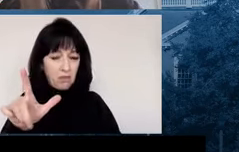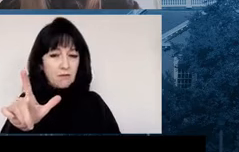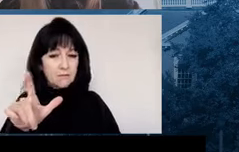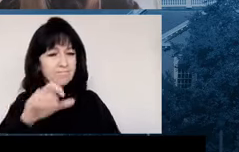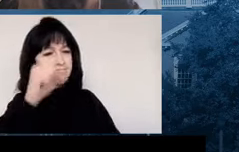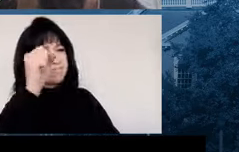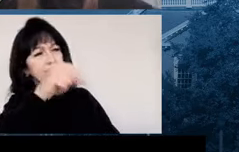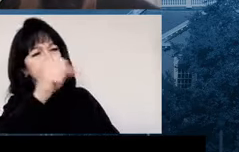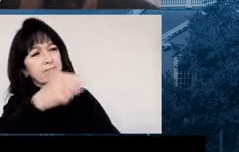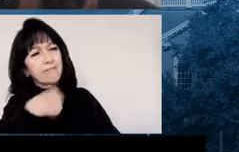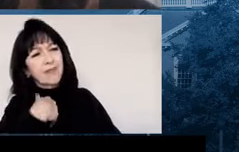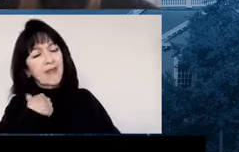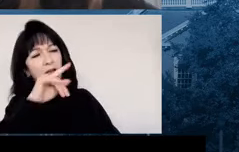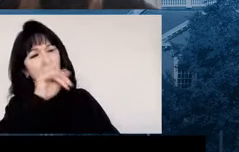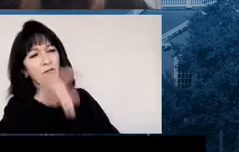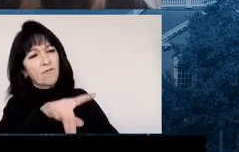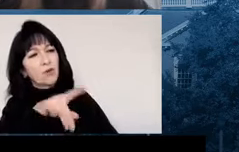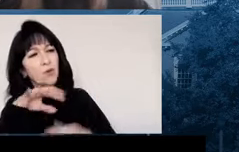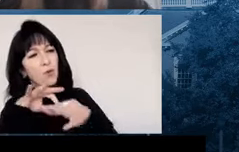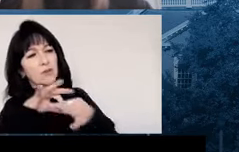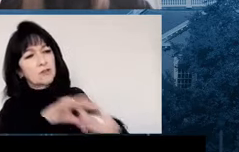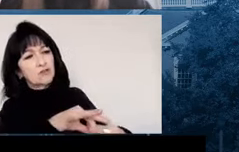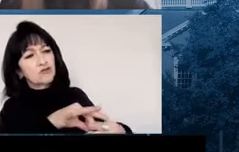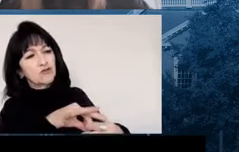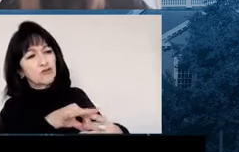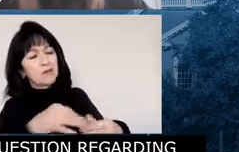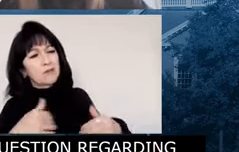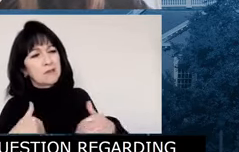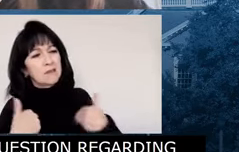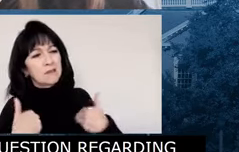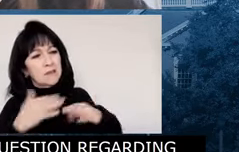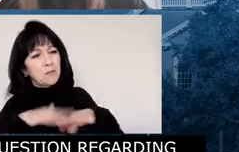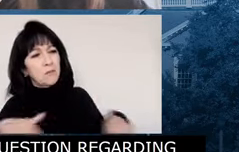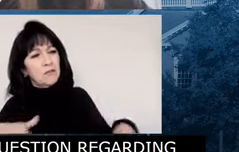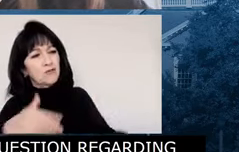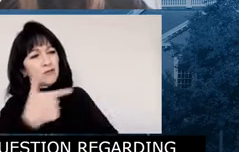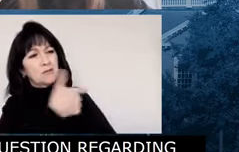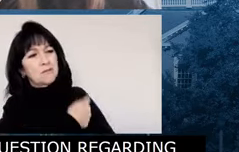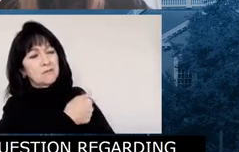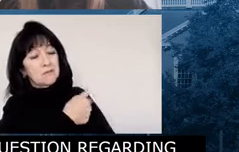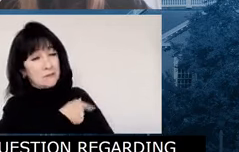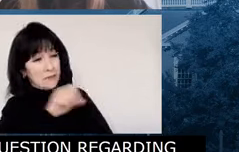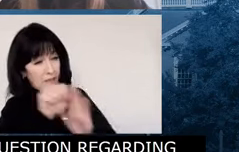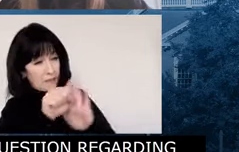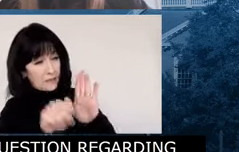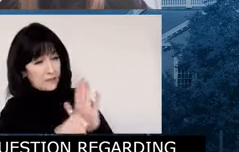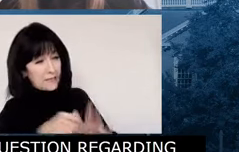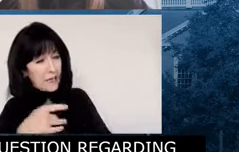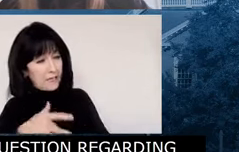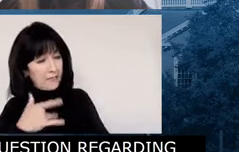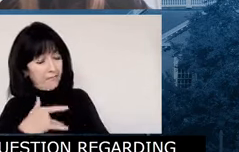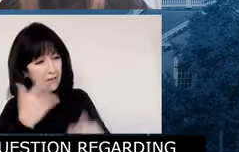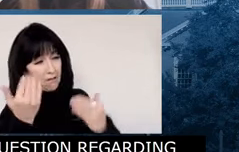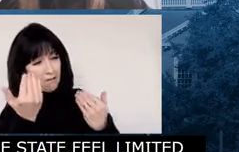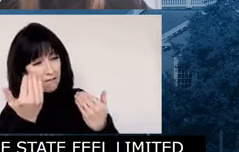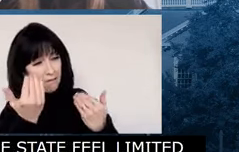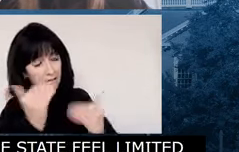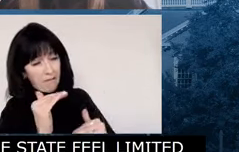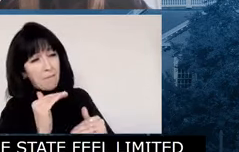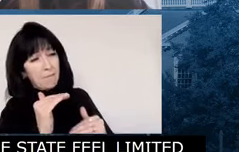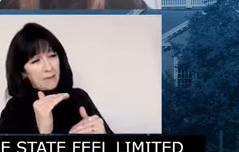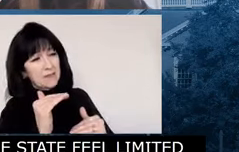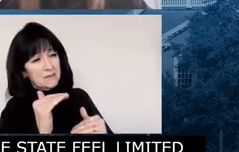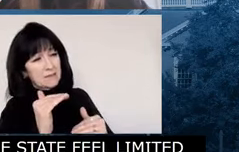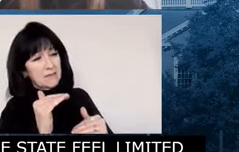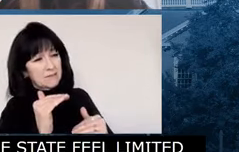pediatric vaccinations. Does the state feel limited in the strategies it can use to get more kids vaccinated? Is there going to come a